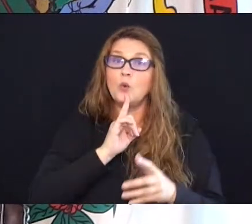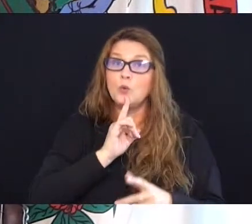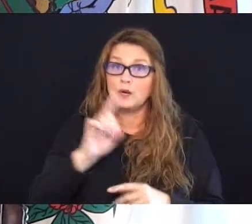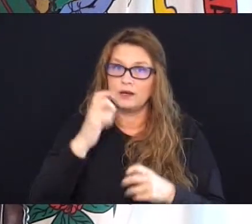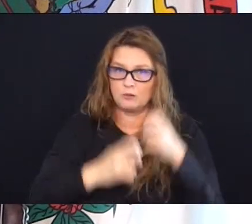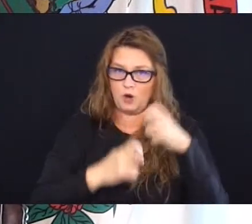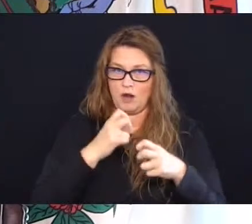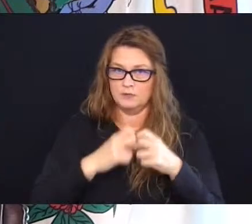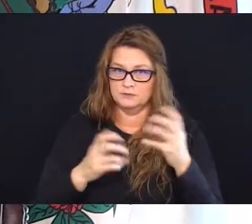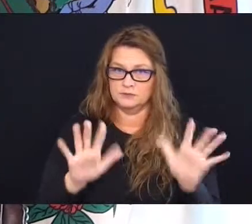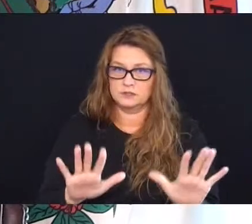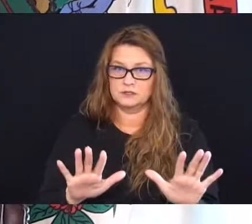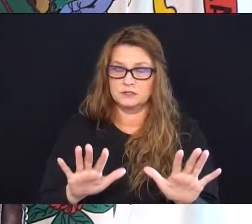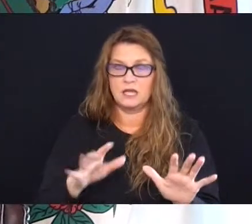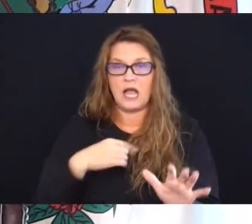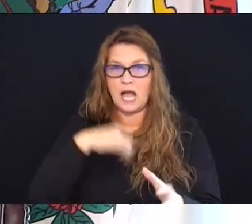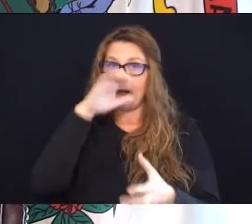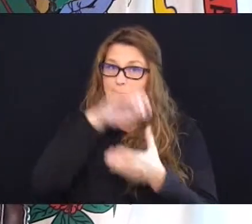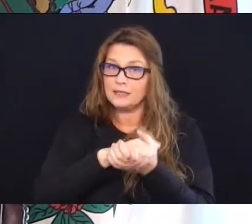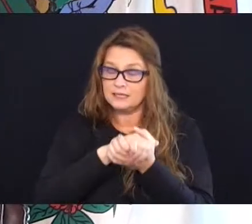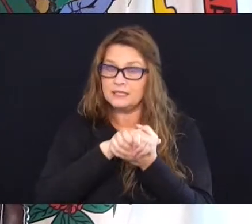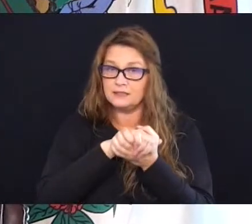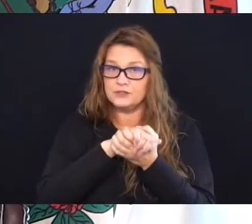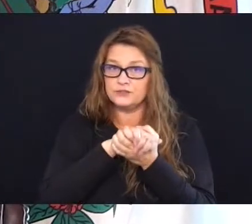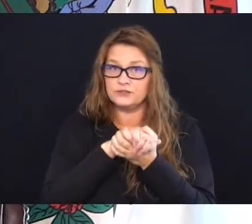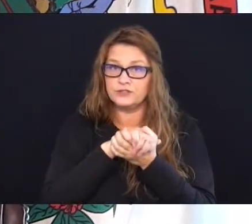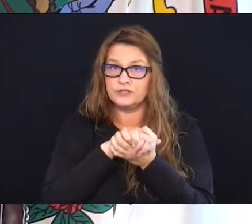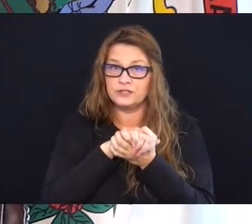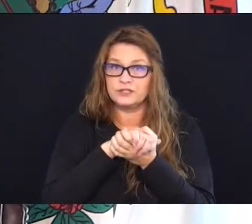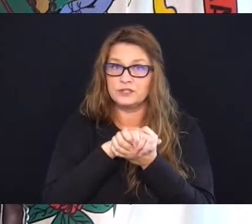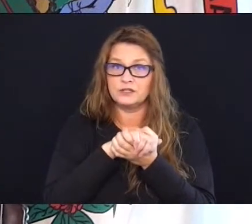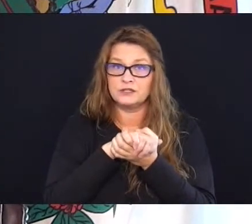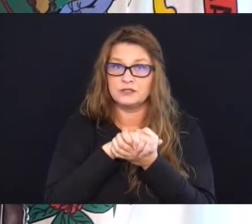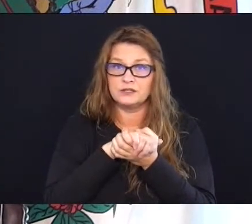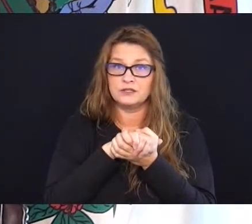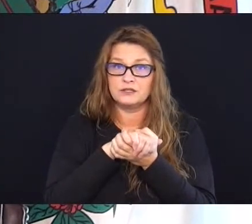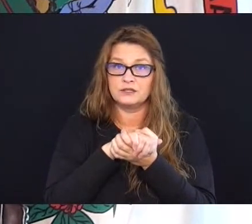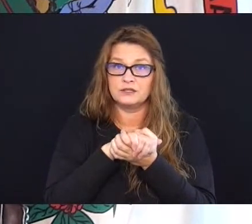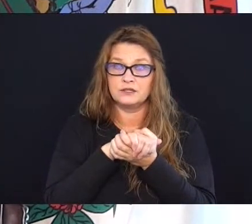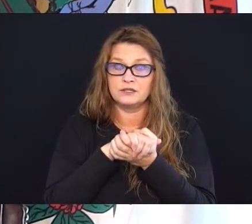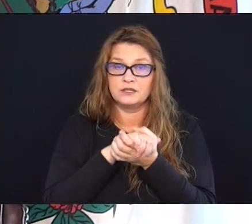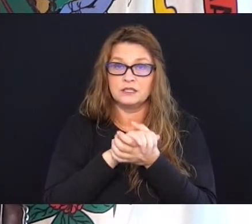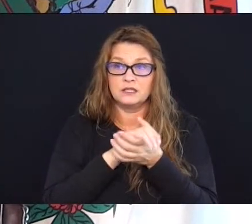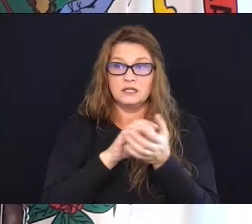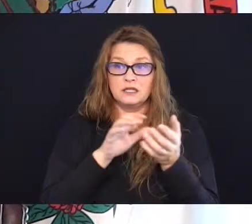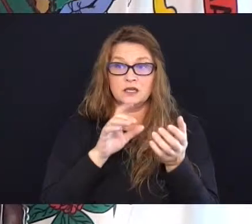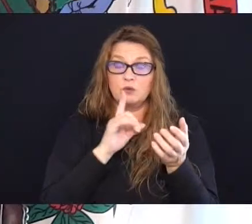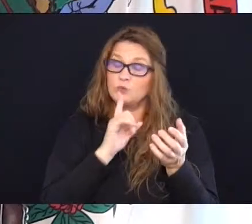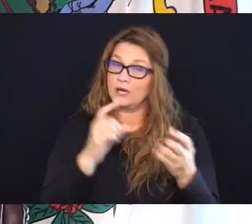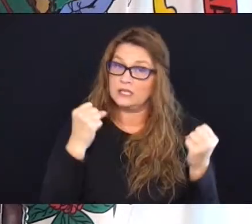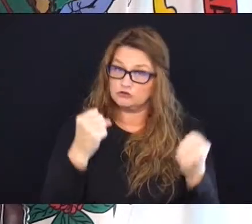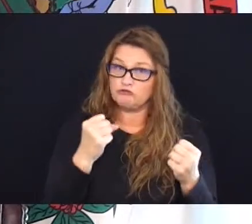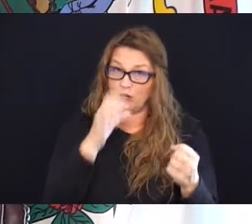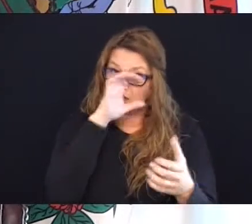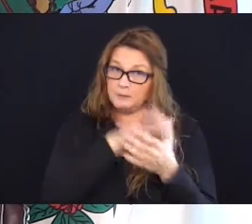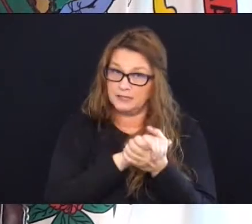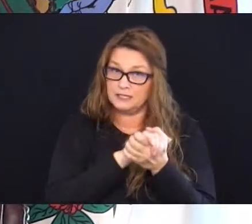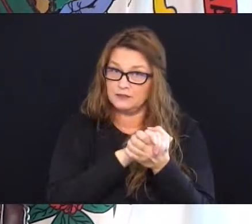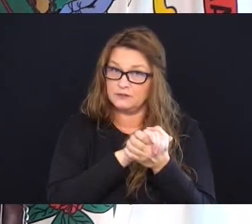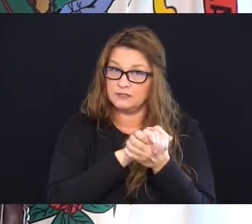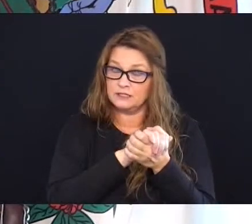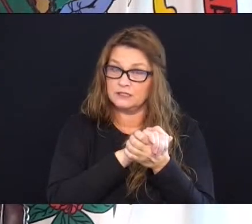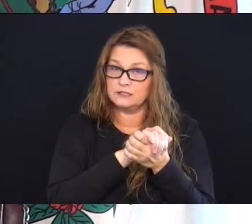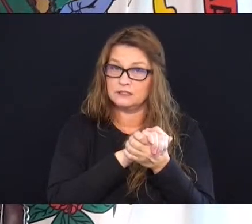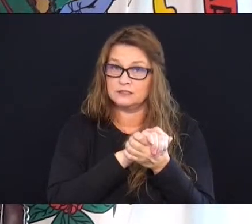problems. I do also believe this. I believe, and my belief, as strong as it may be, or